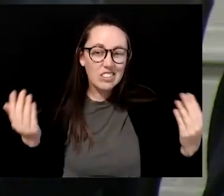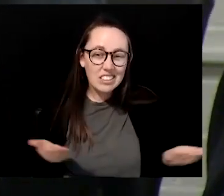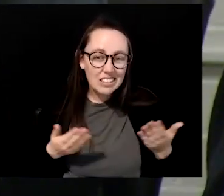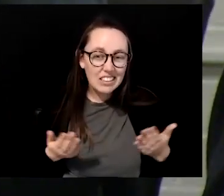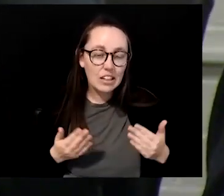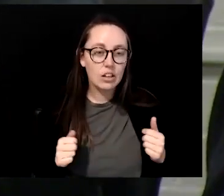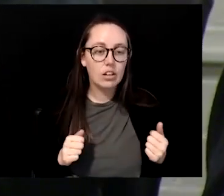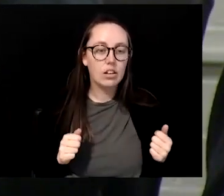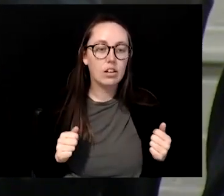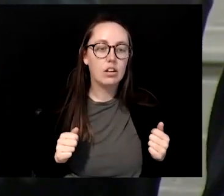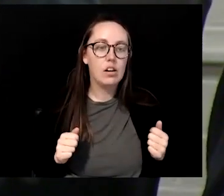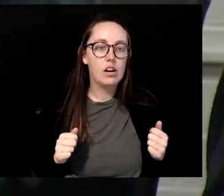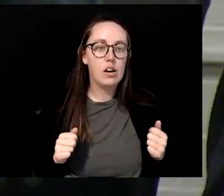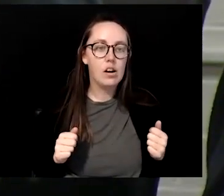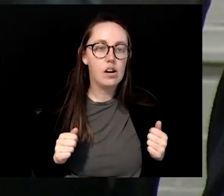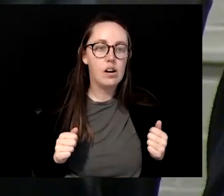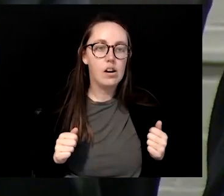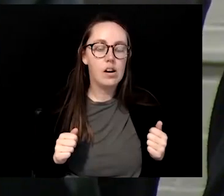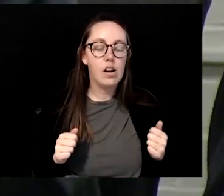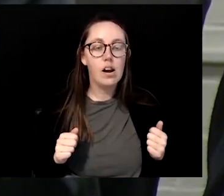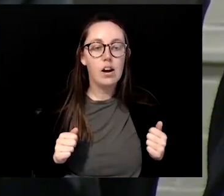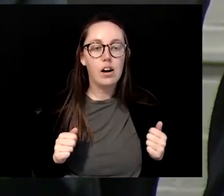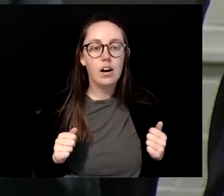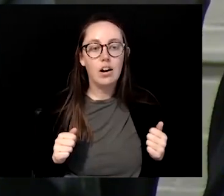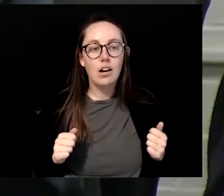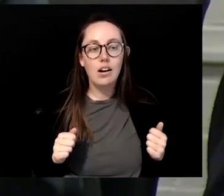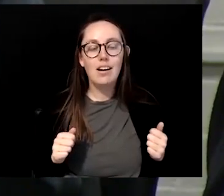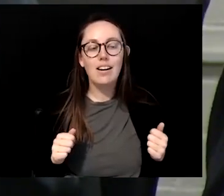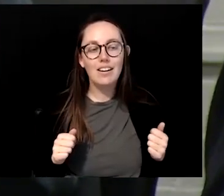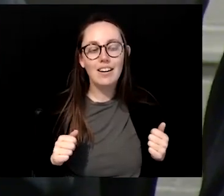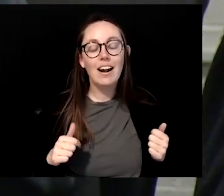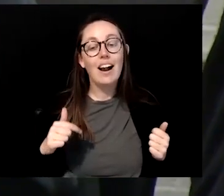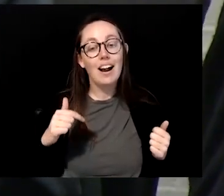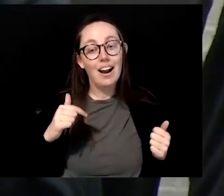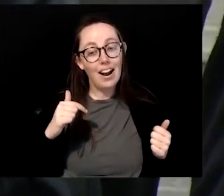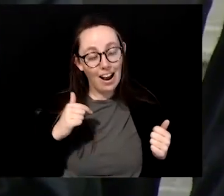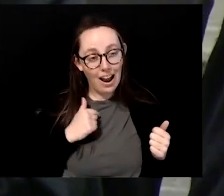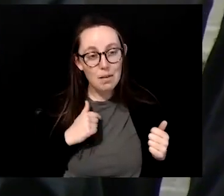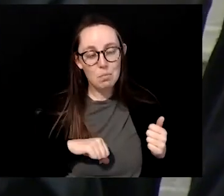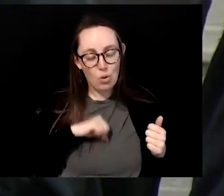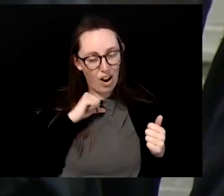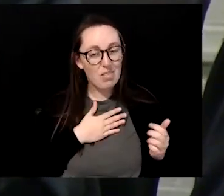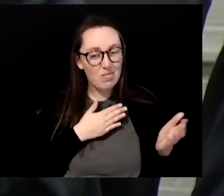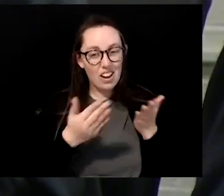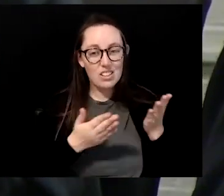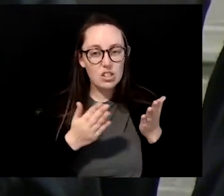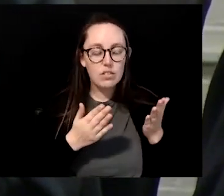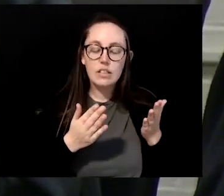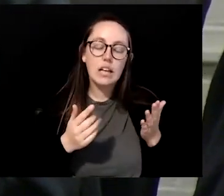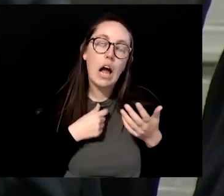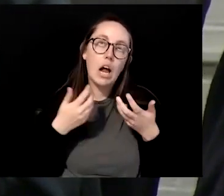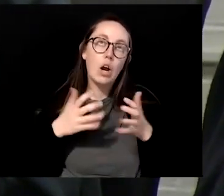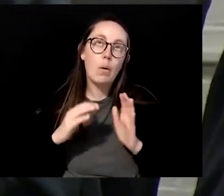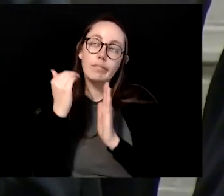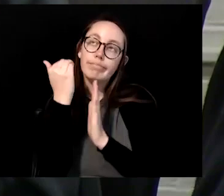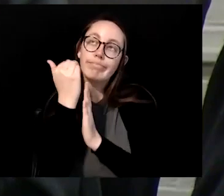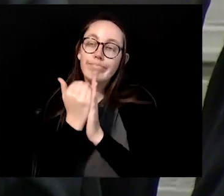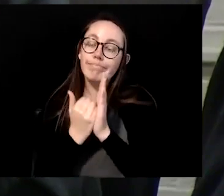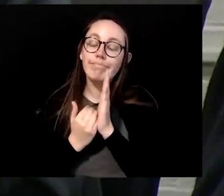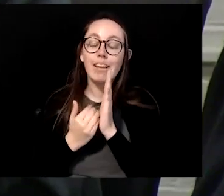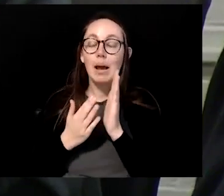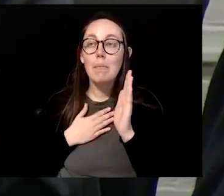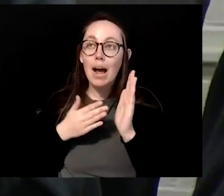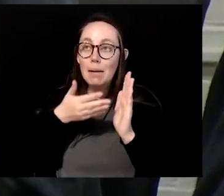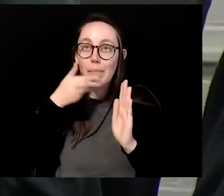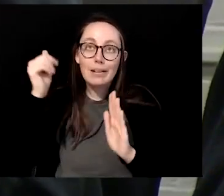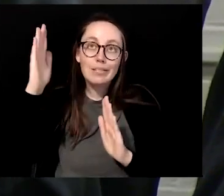list of individual company I'd rather than go through a list of individual accomplishments that I'm very fond of